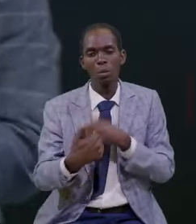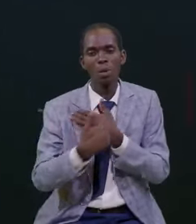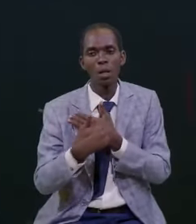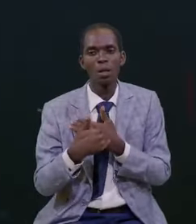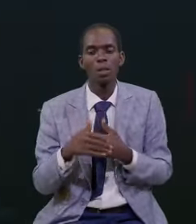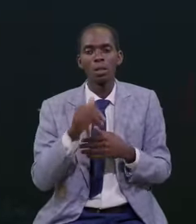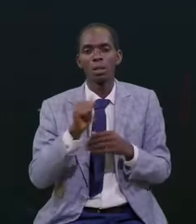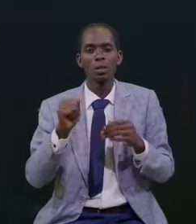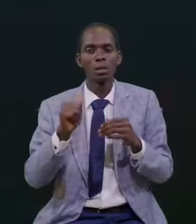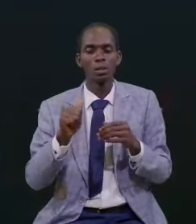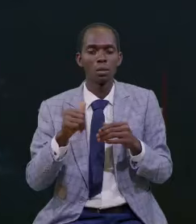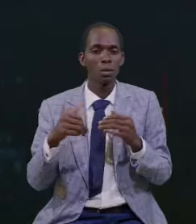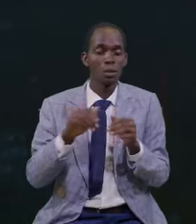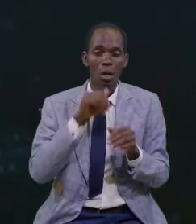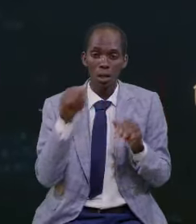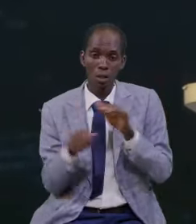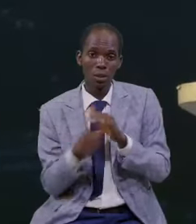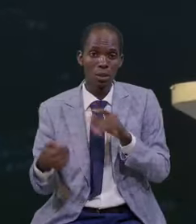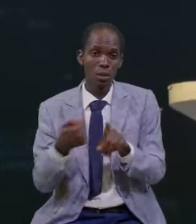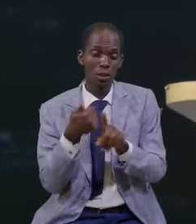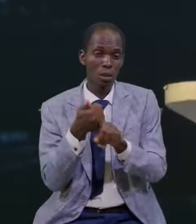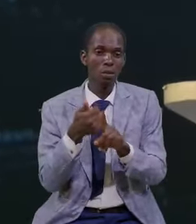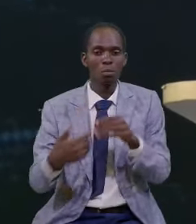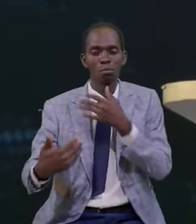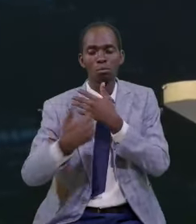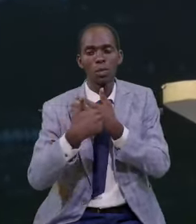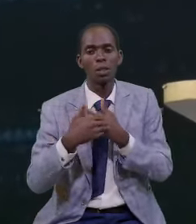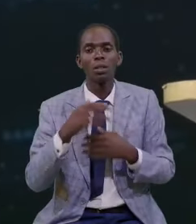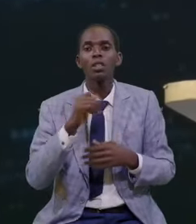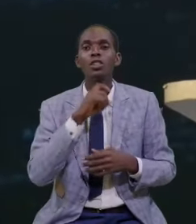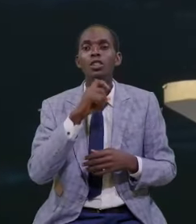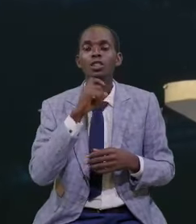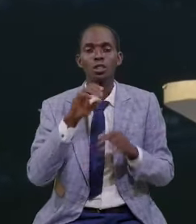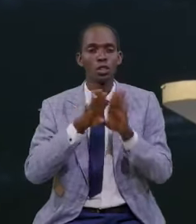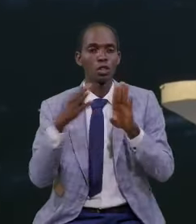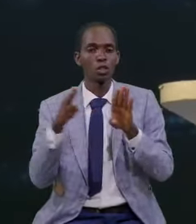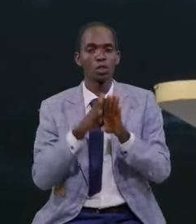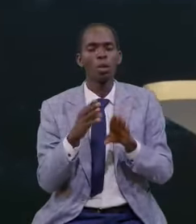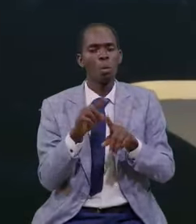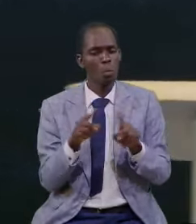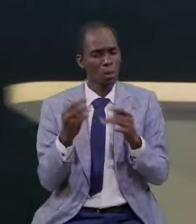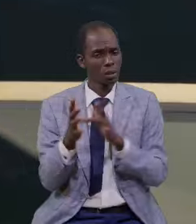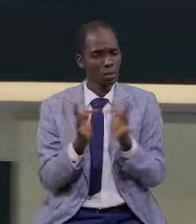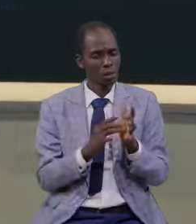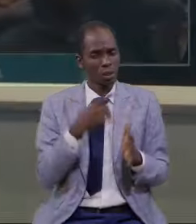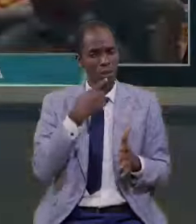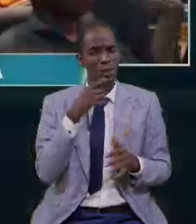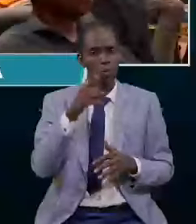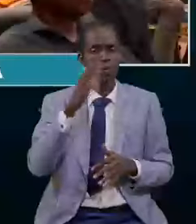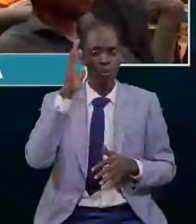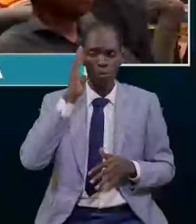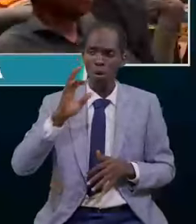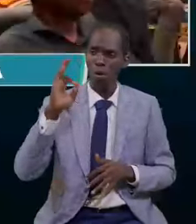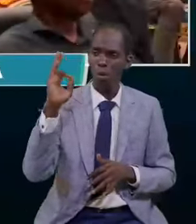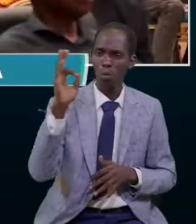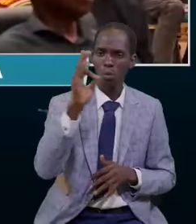iron curtain. And Jesus said, you'll be witnesses unto me in Jerusalem. And then in Judea, and